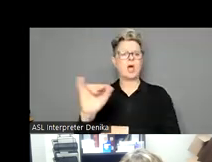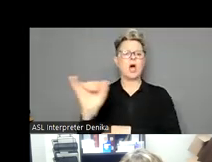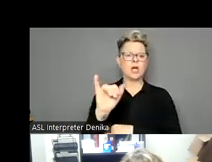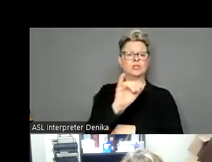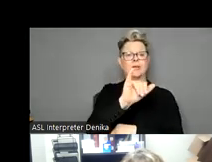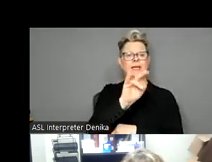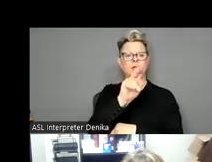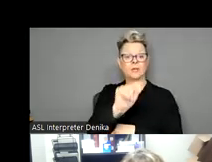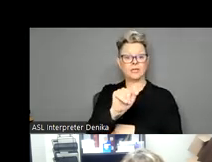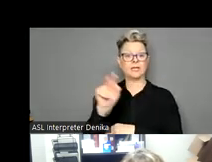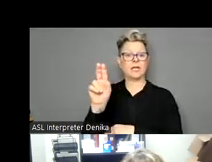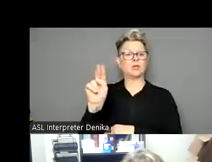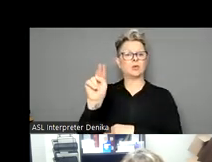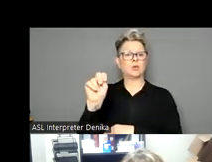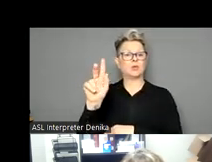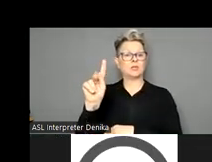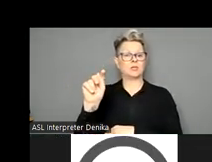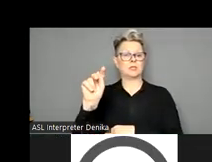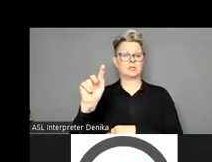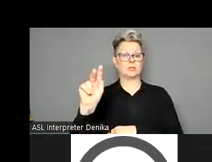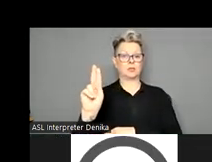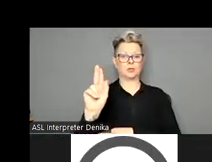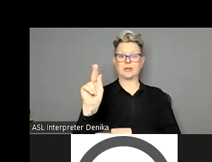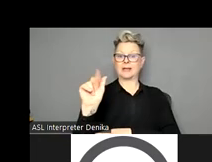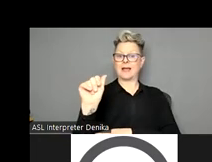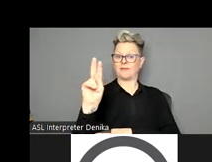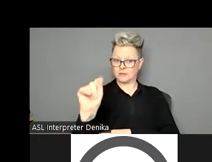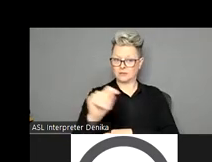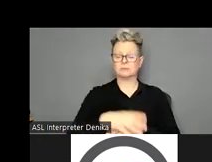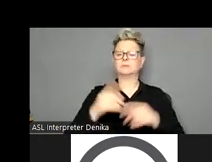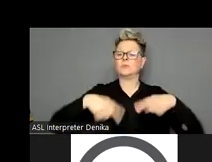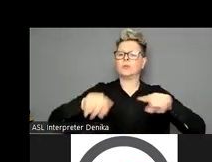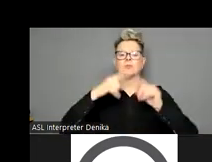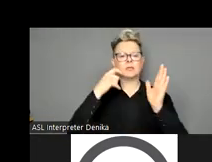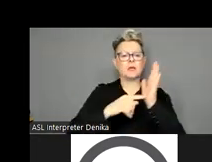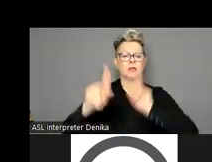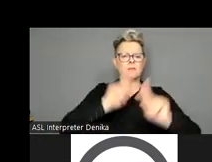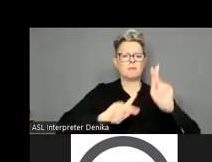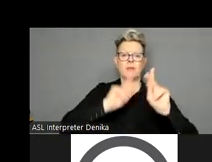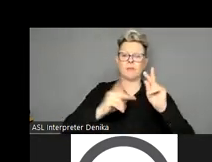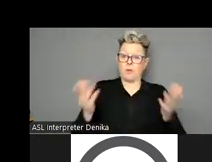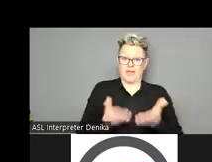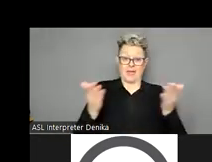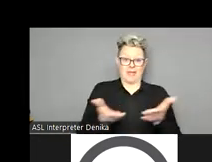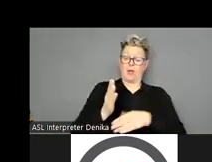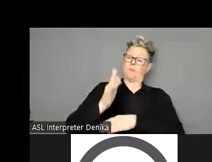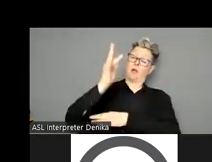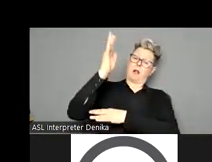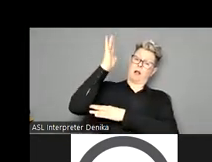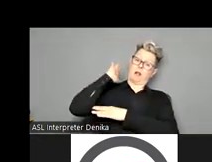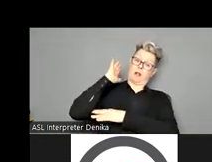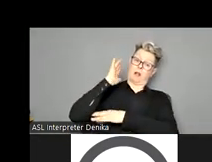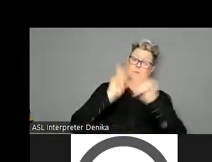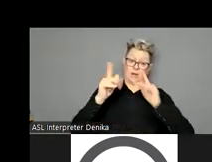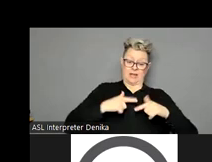Nunatuavut. We recognize all First Peoples who were here before us, those who live with us now, and the